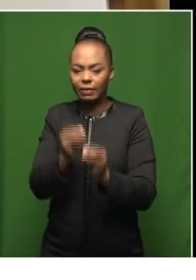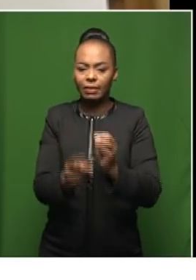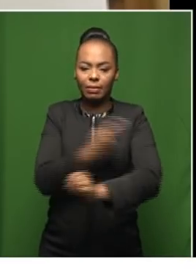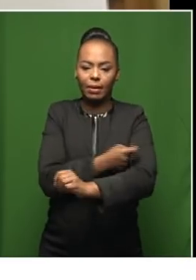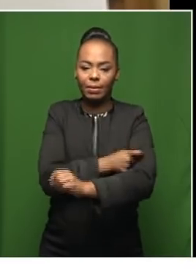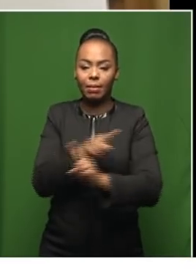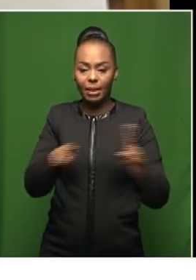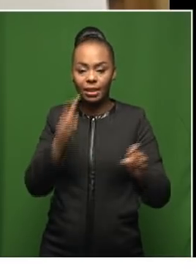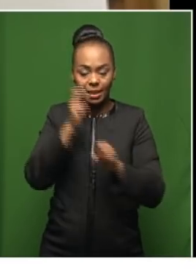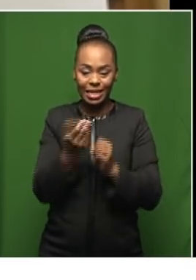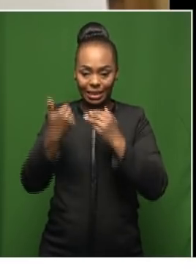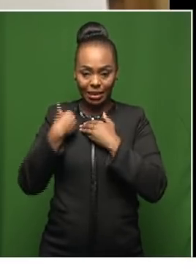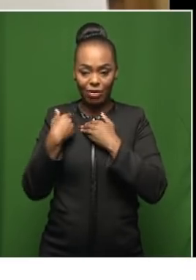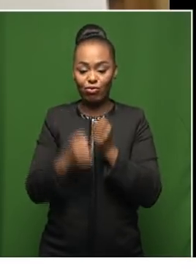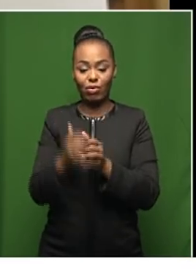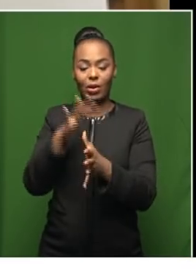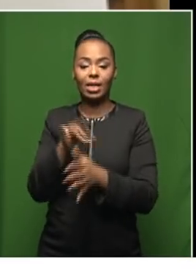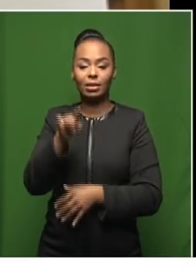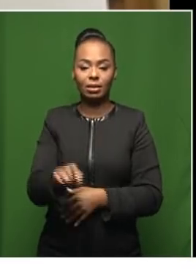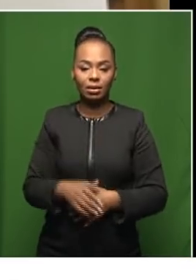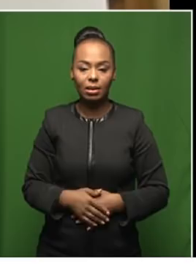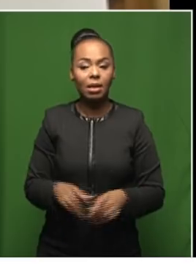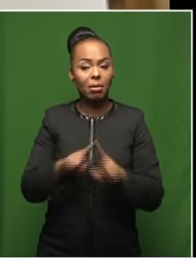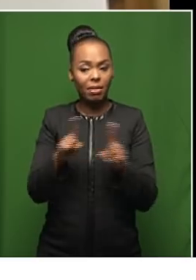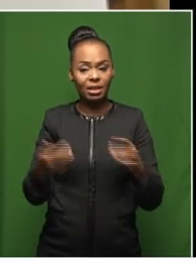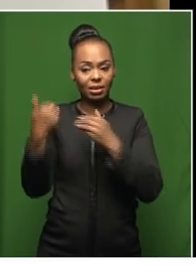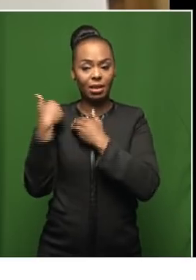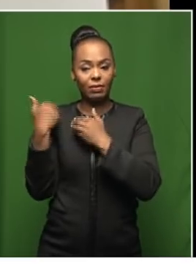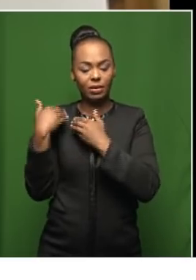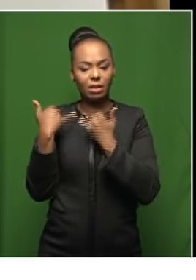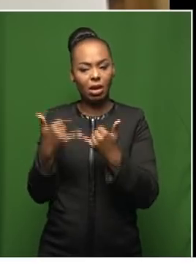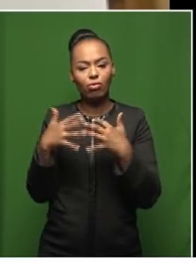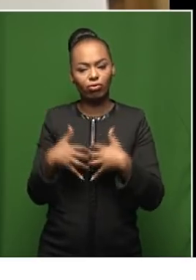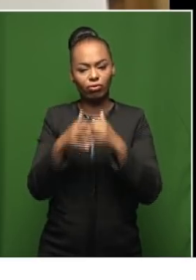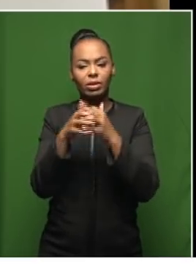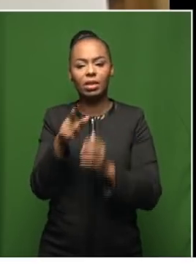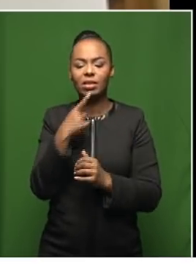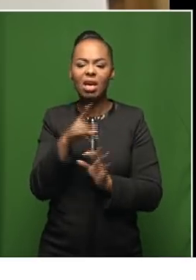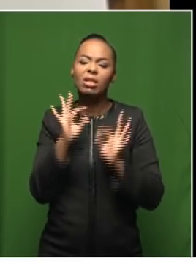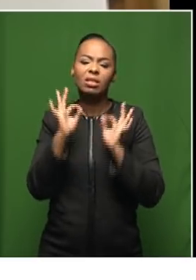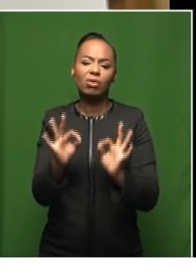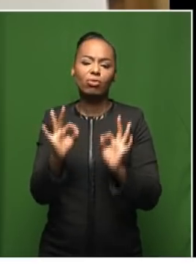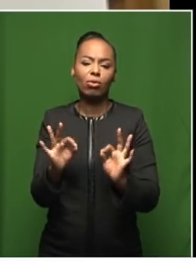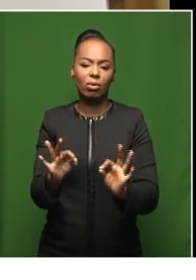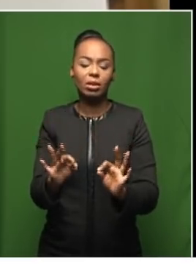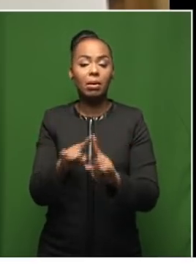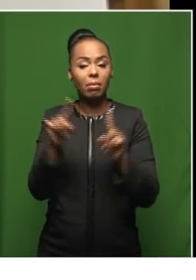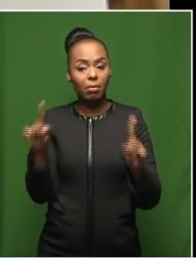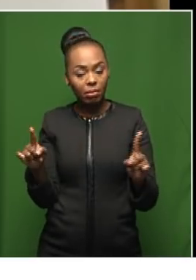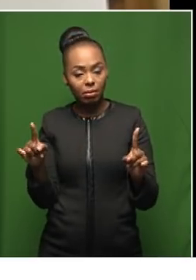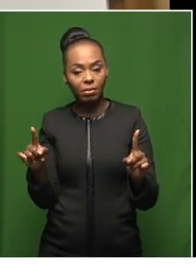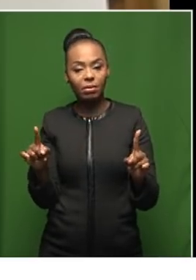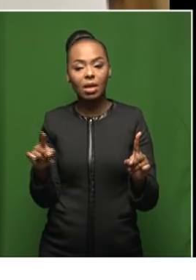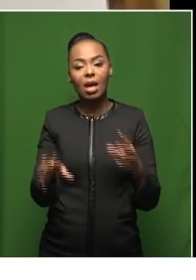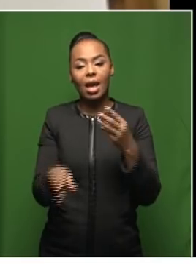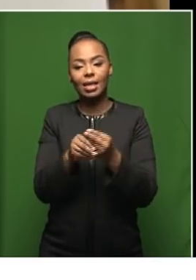is not a problem. In this case, the safety level has been established as being secure. However, just for